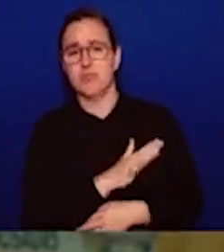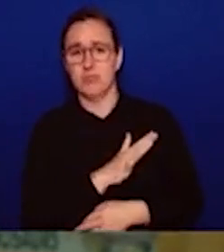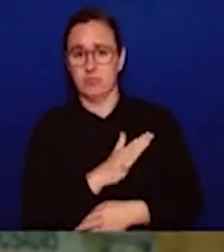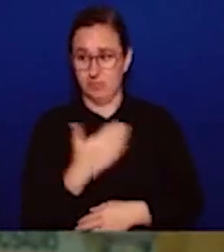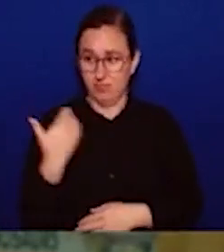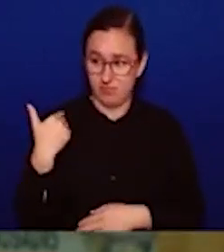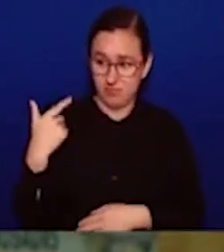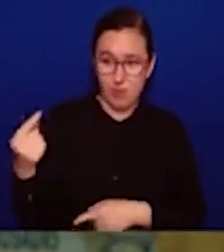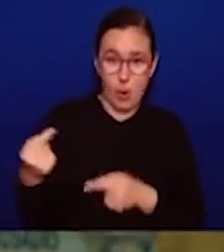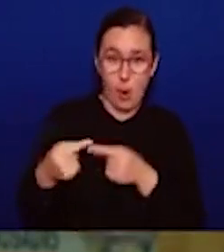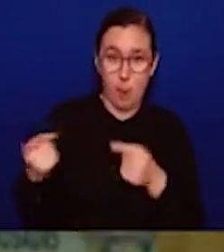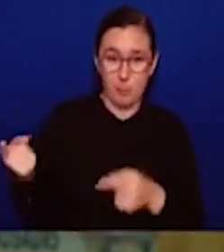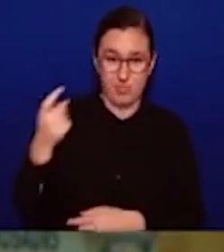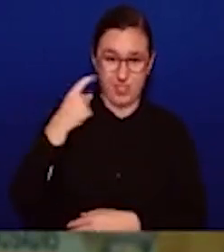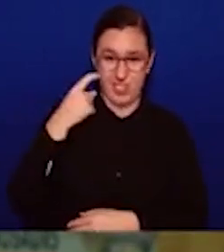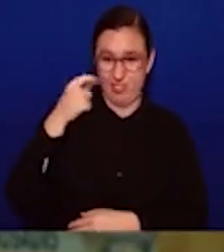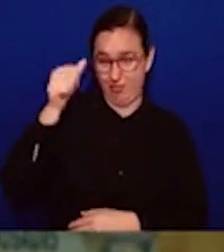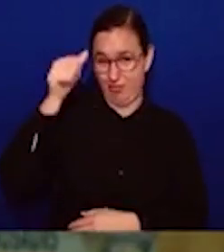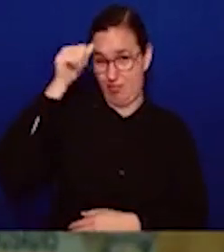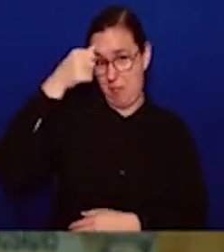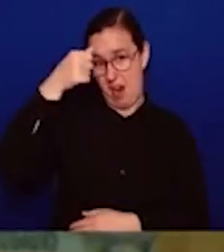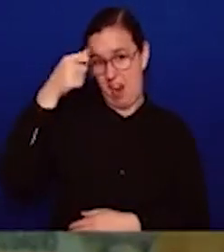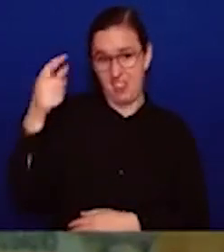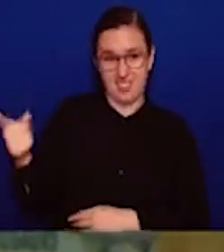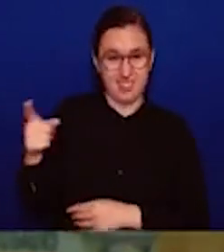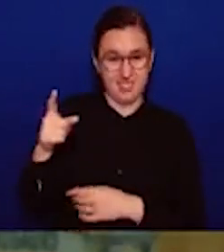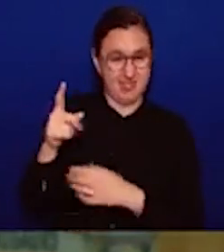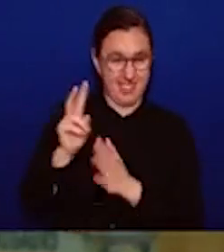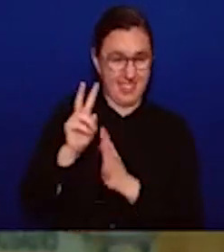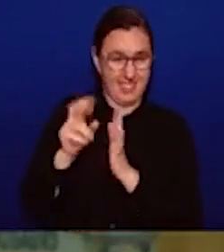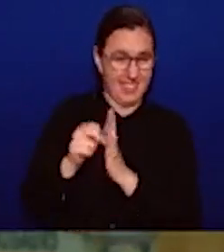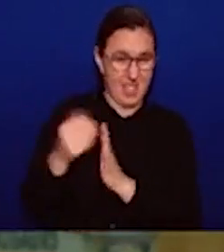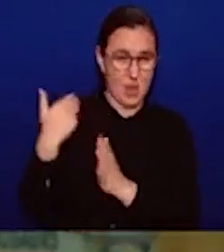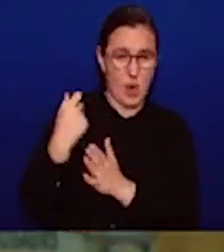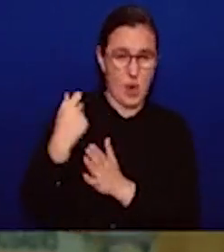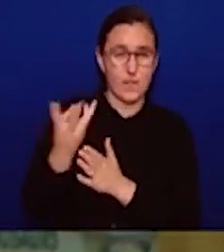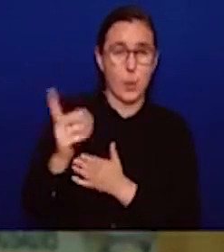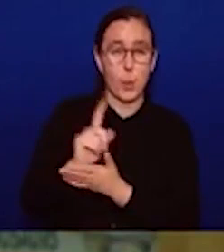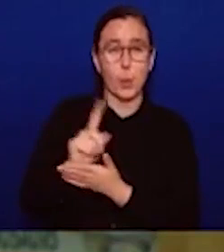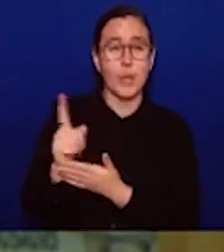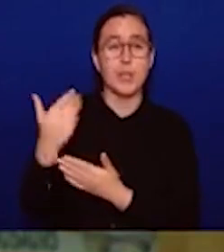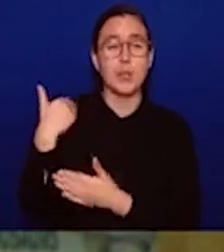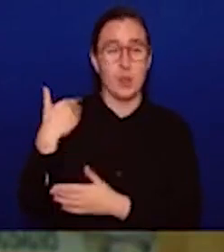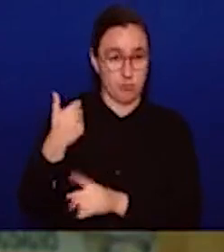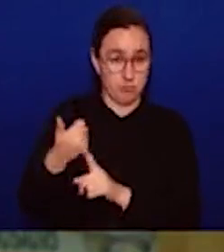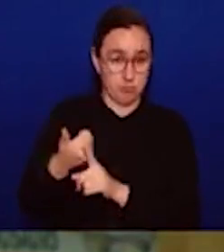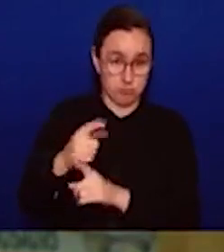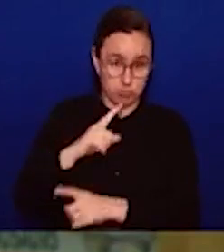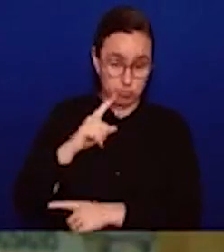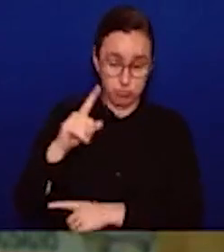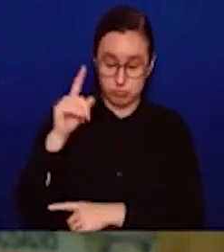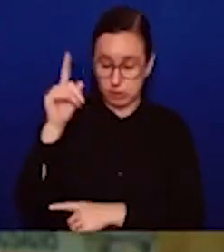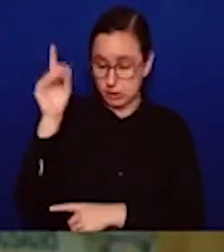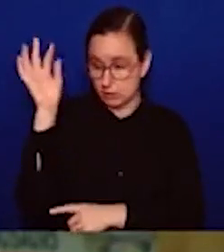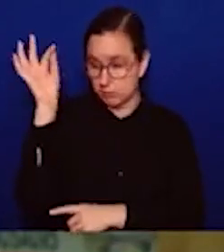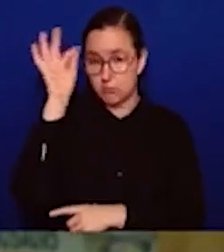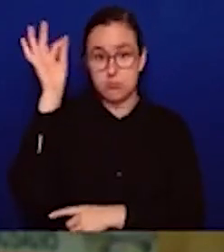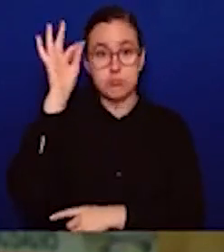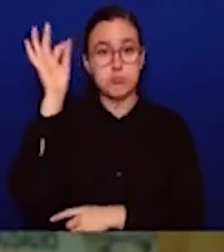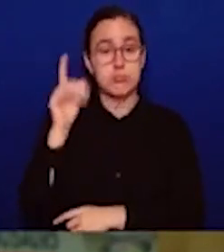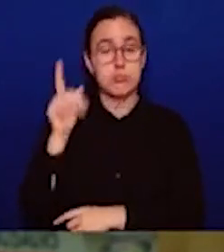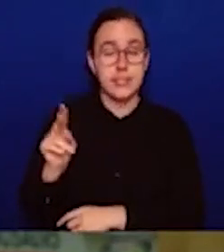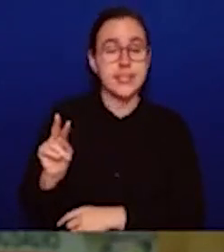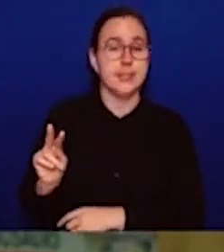But on this side, with thoughtful partners like the Government of BC, we will continue to be grounded in what works,